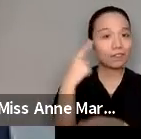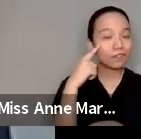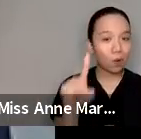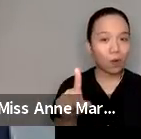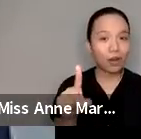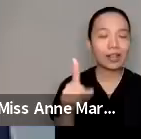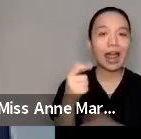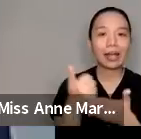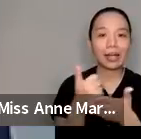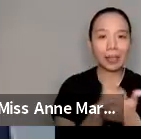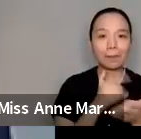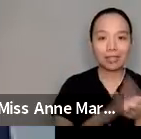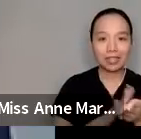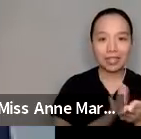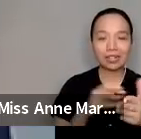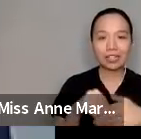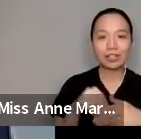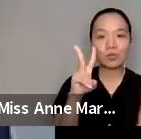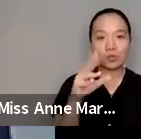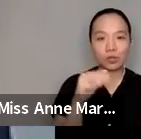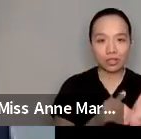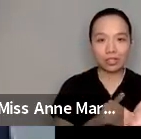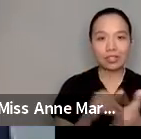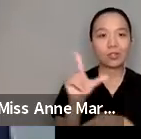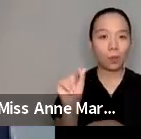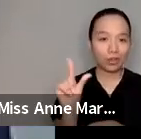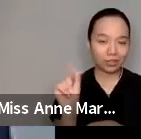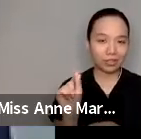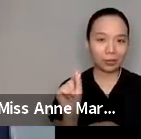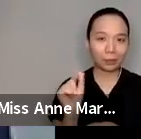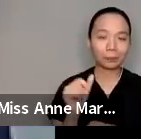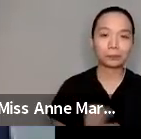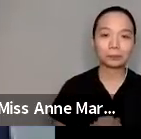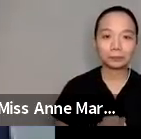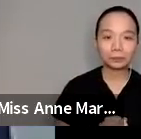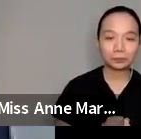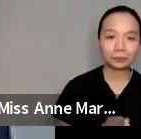their academic year in 2020.